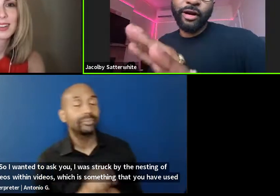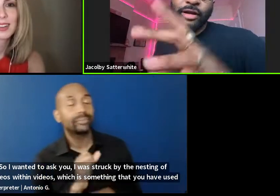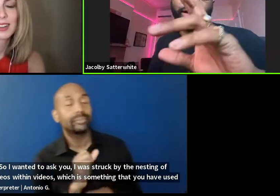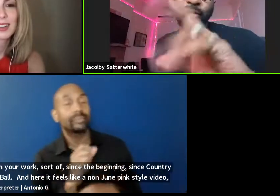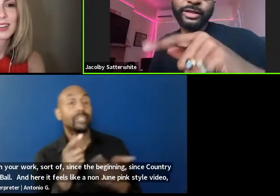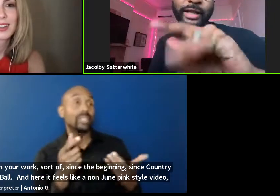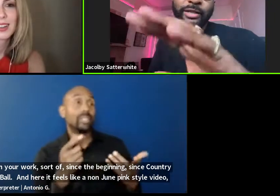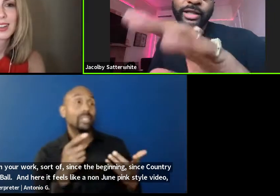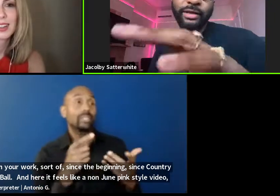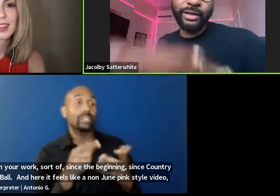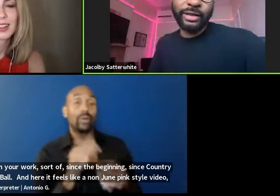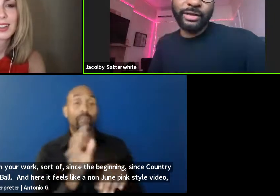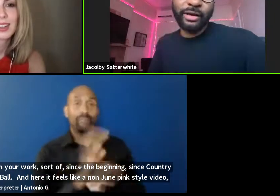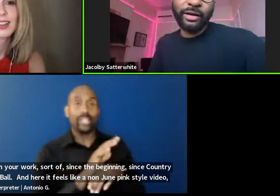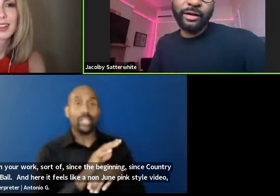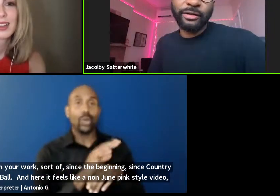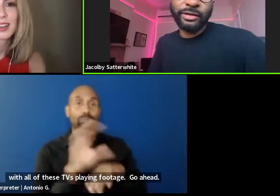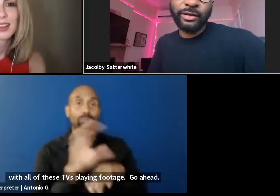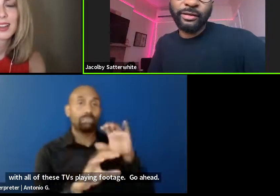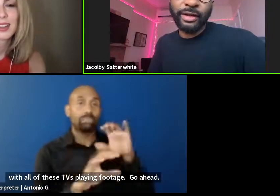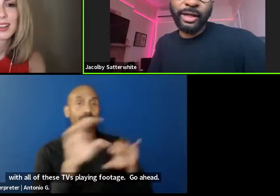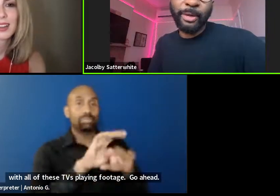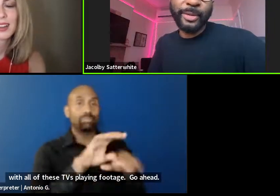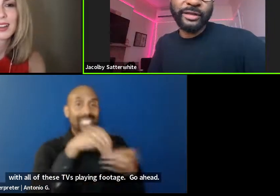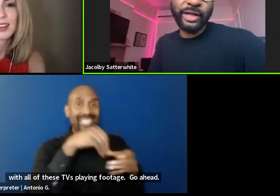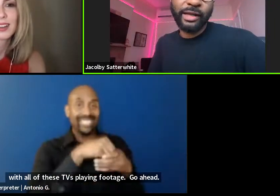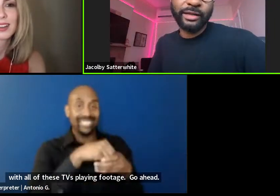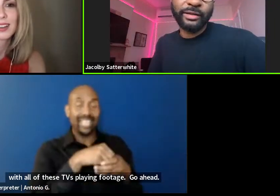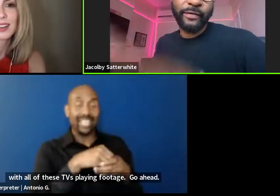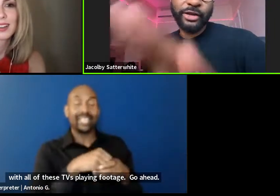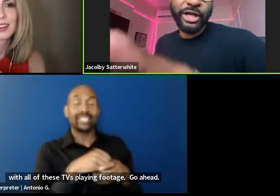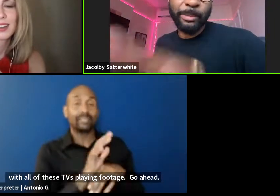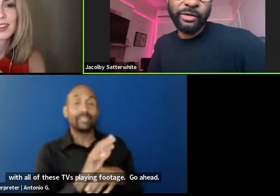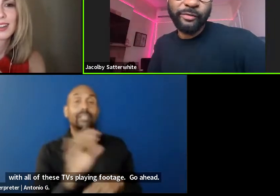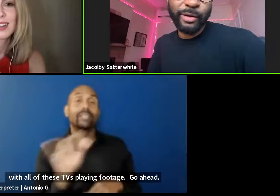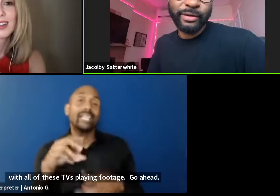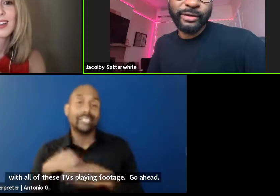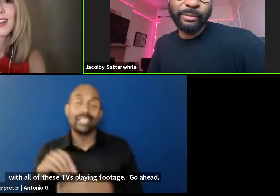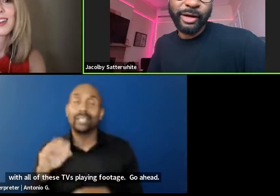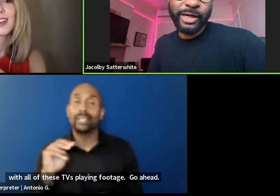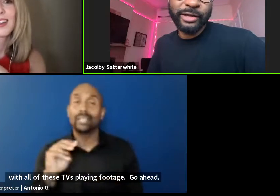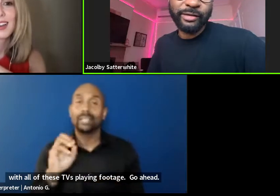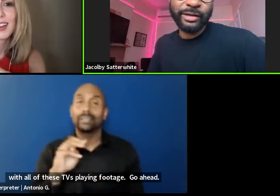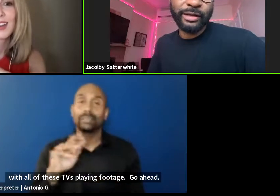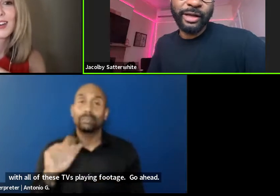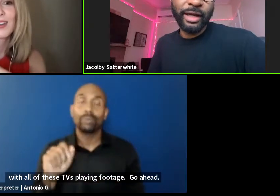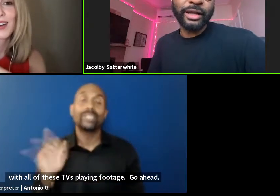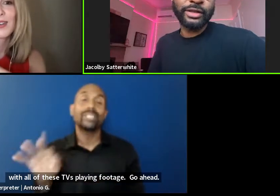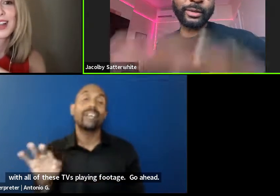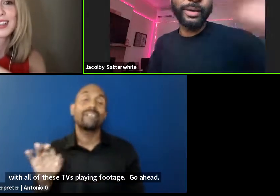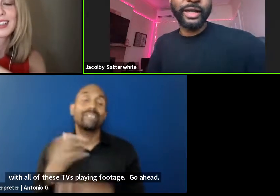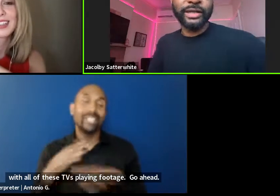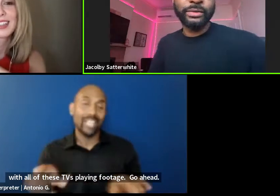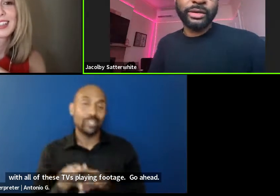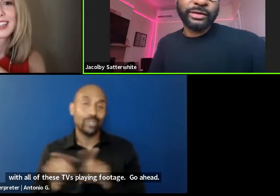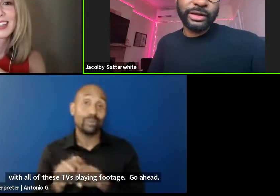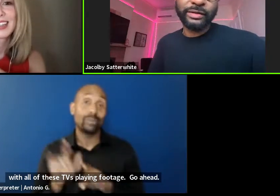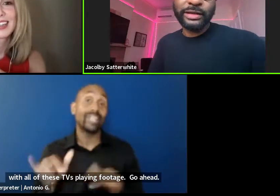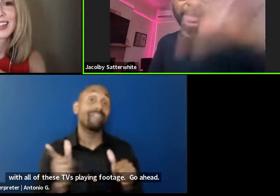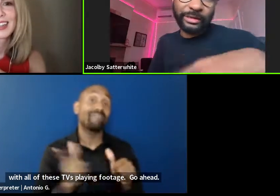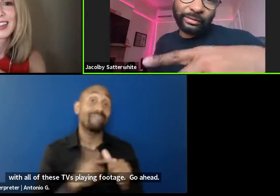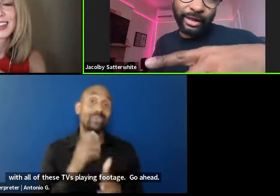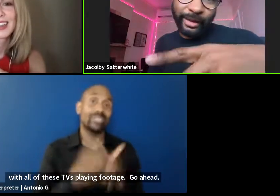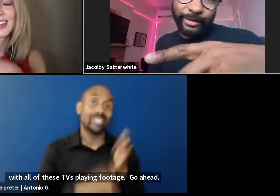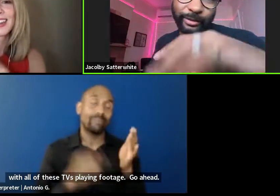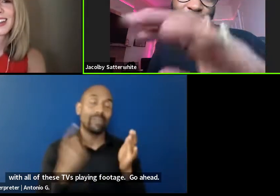are stacked TVs are also in Moments of Silence, the first chapter of Birds in Paradise series. Oh, so nice. It begins with those